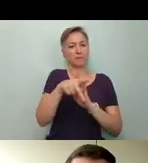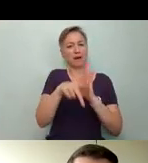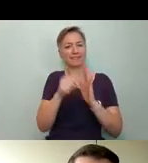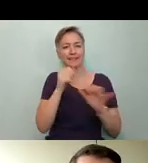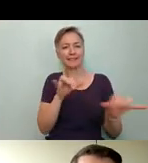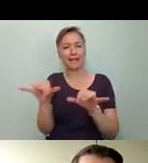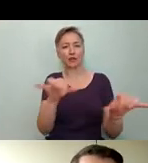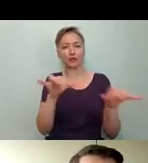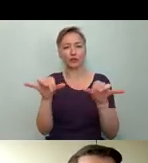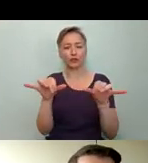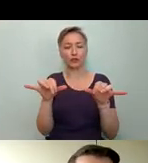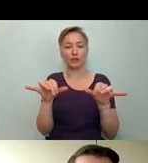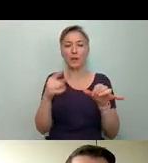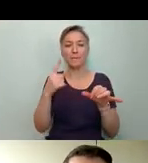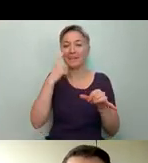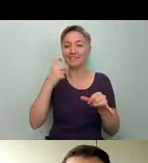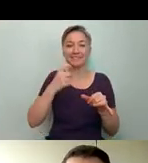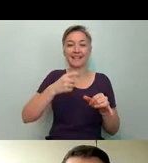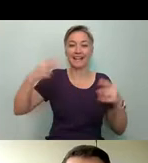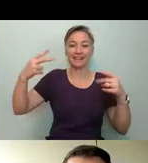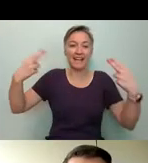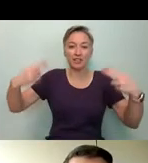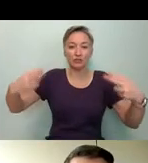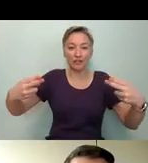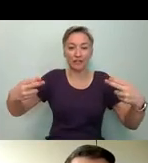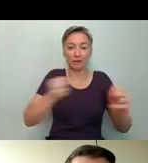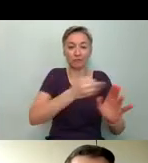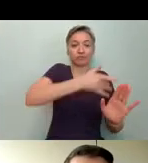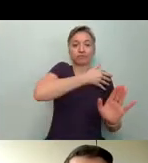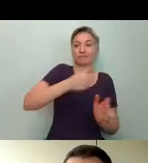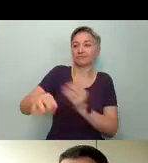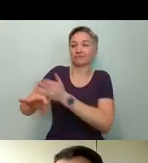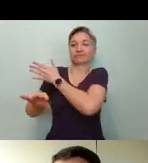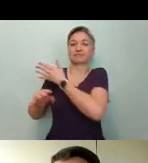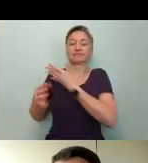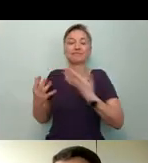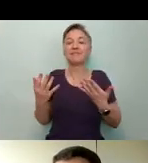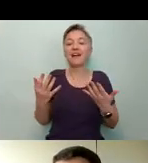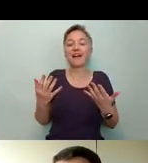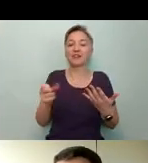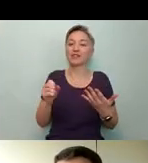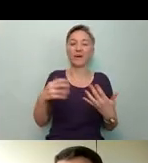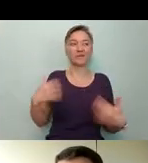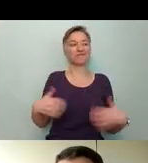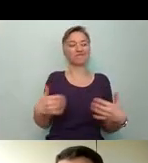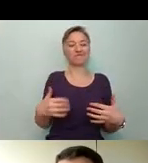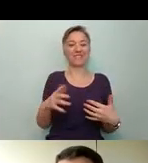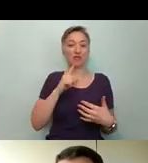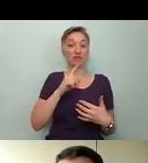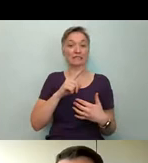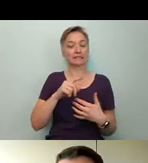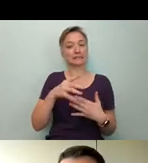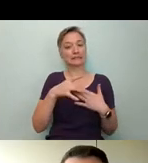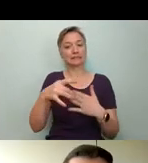up in history over time. And so certainly that's a piece of what's contributing to the challenges we face